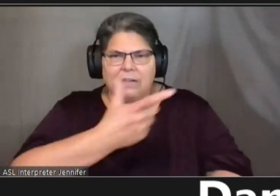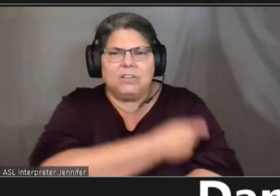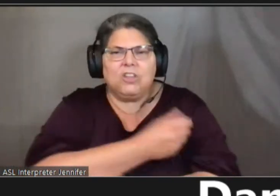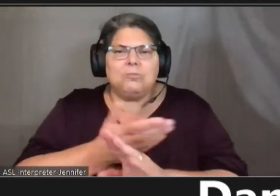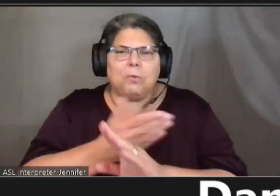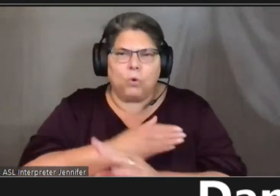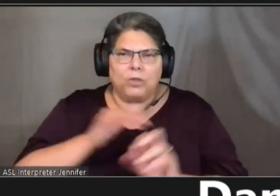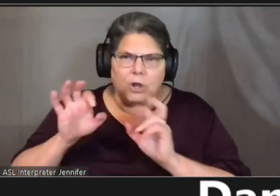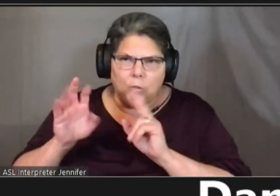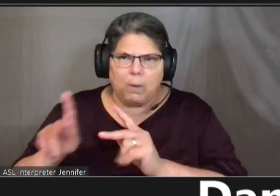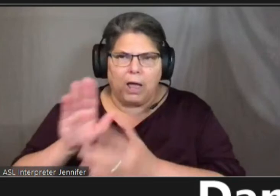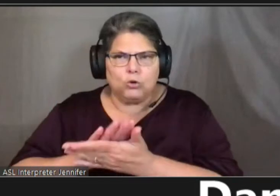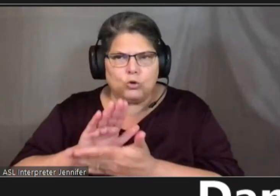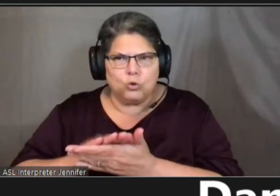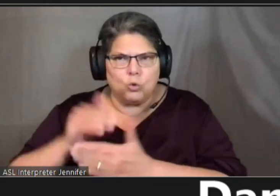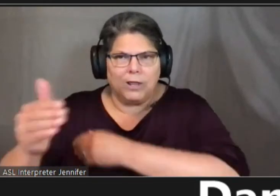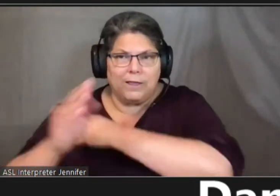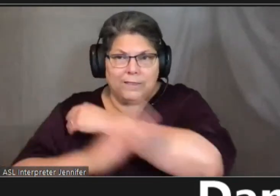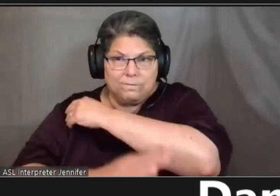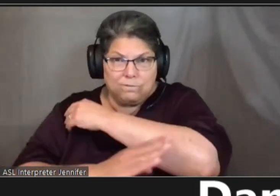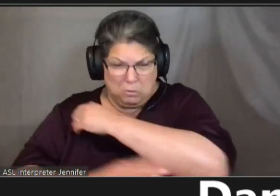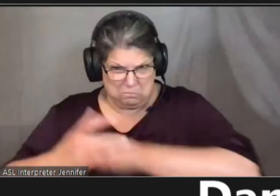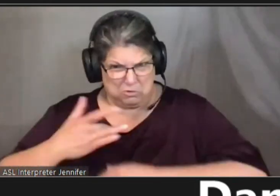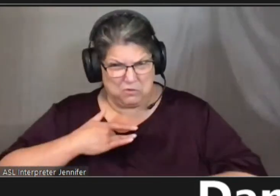that actually, coming too?